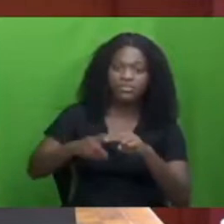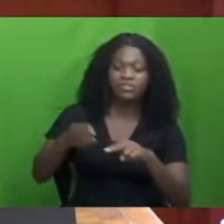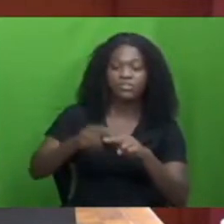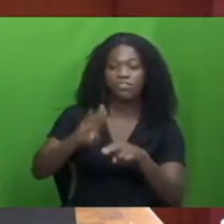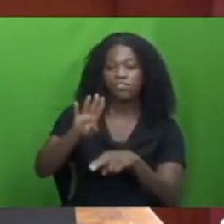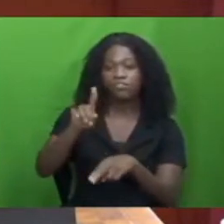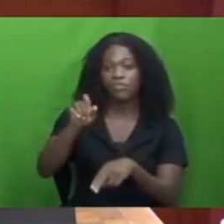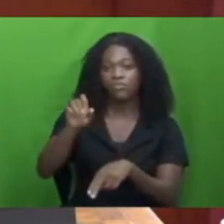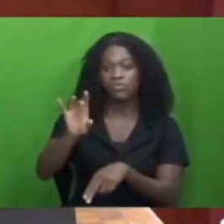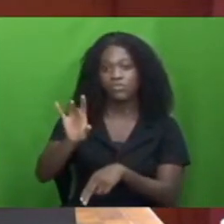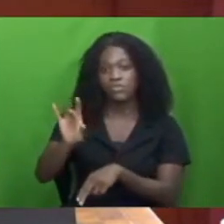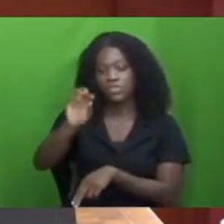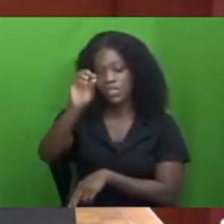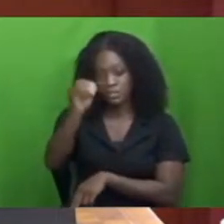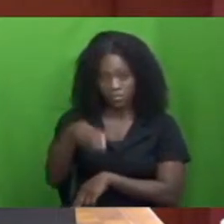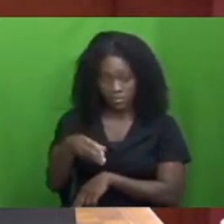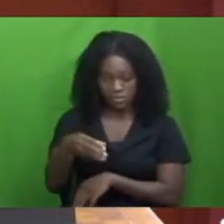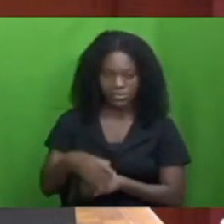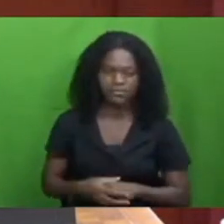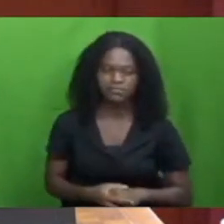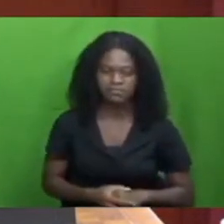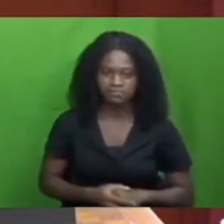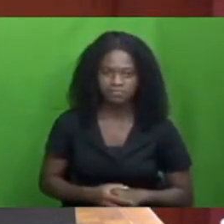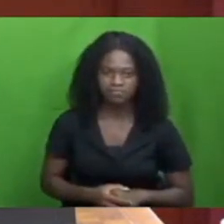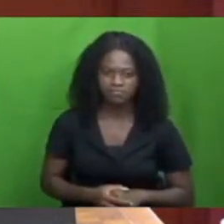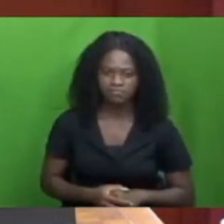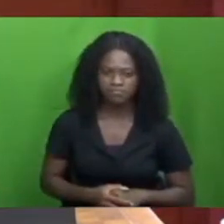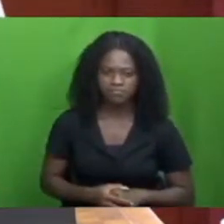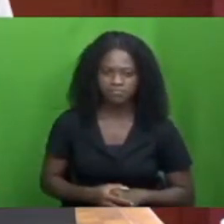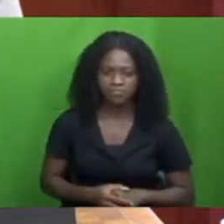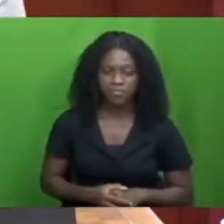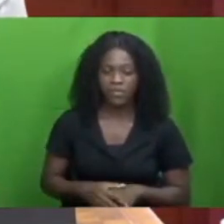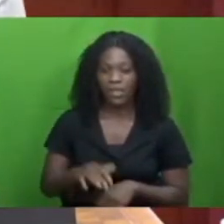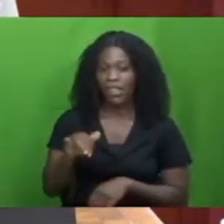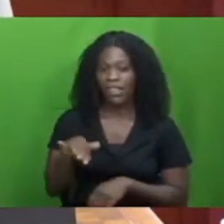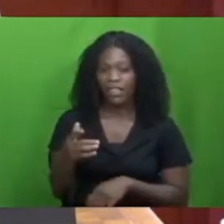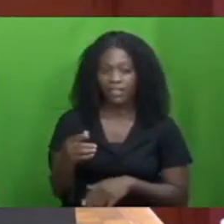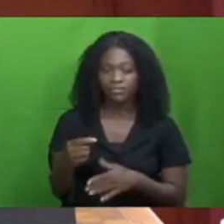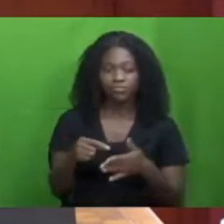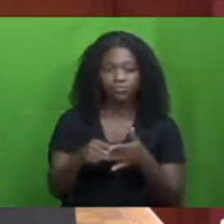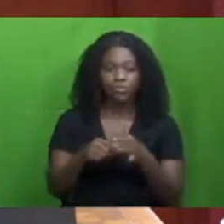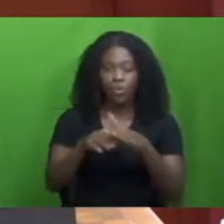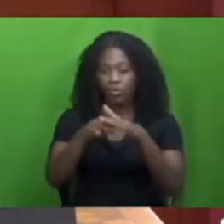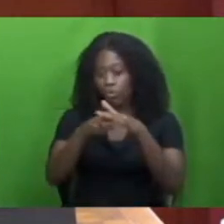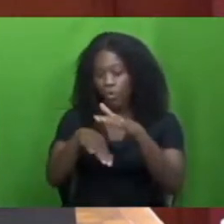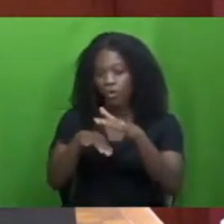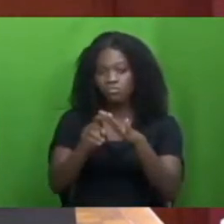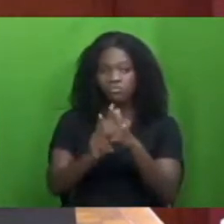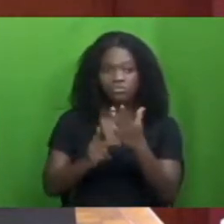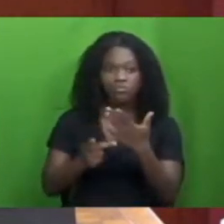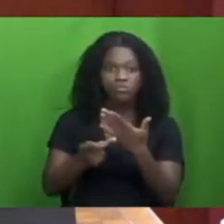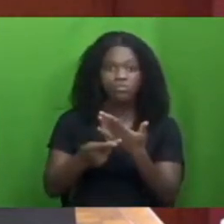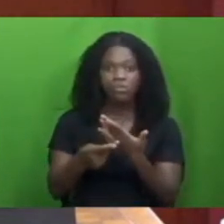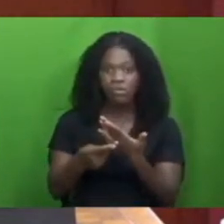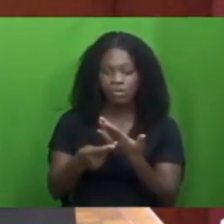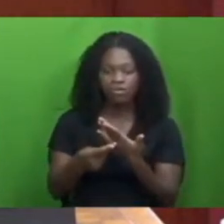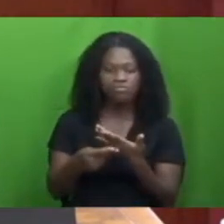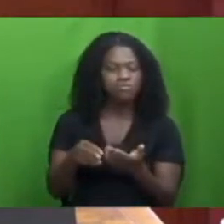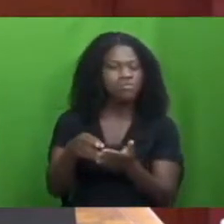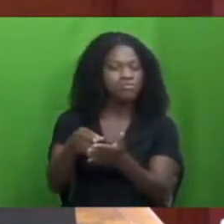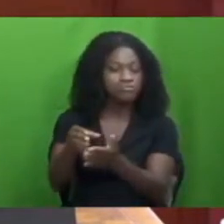41.8%. The key driver of revenue deviation is a lower than programmed oil receipts